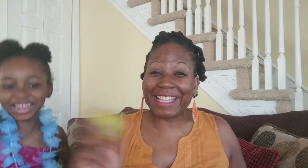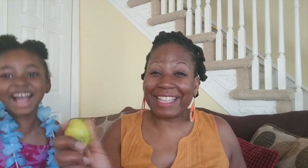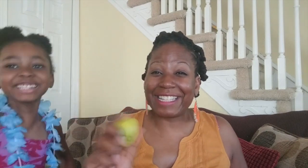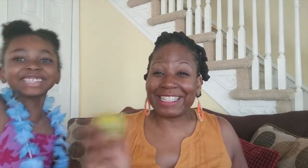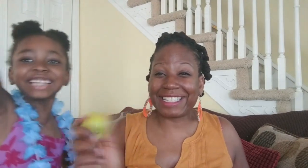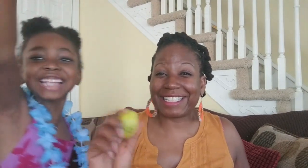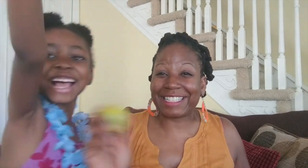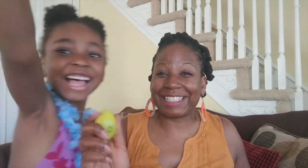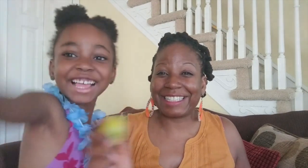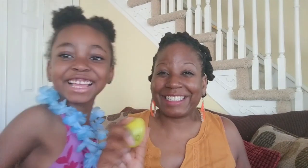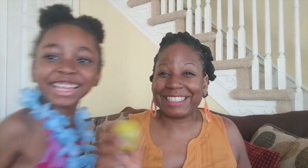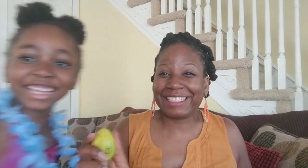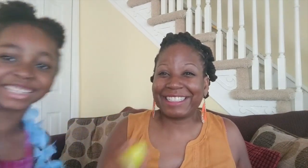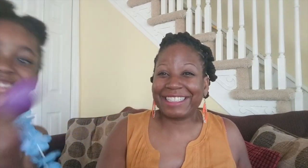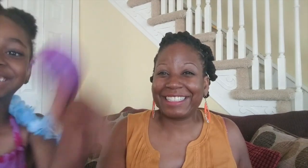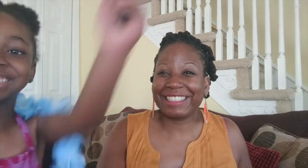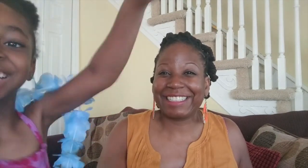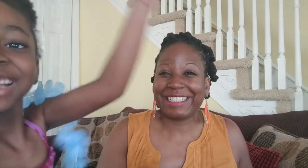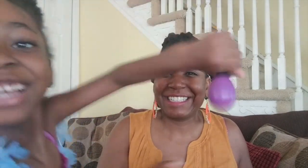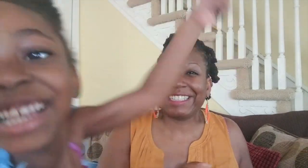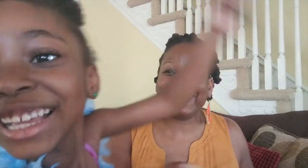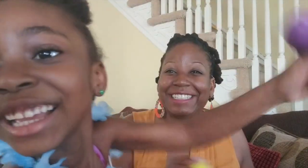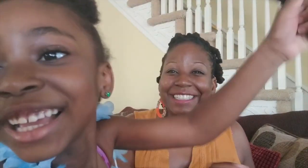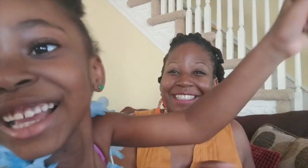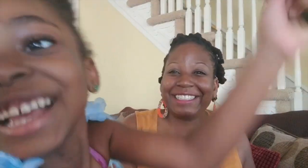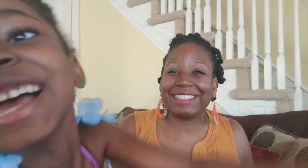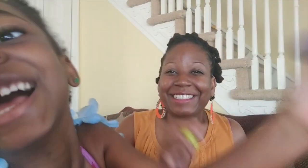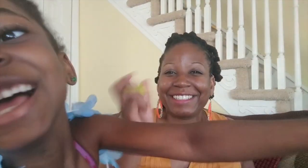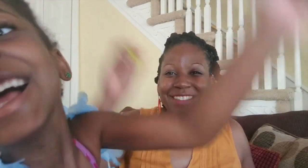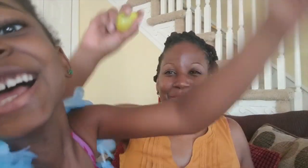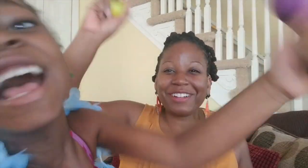Congratulations! Congratulations!